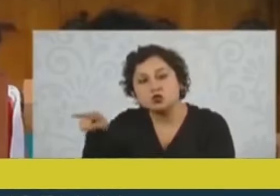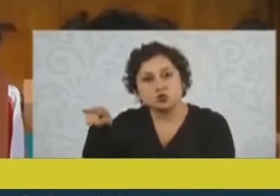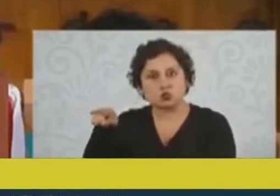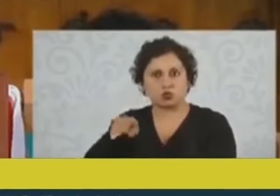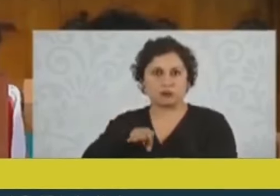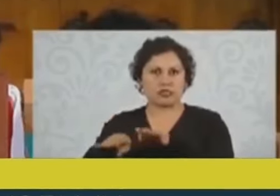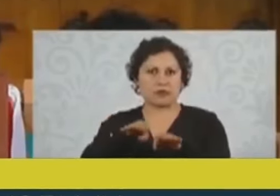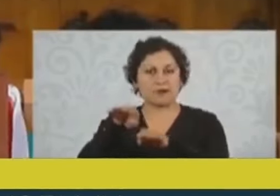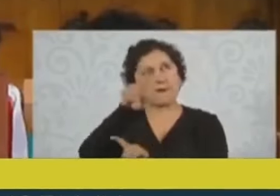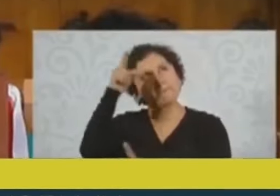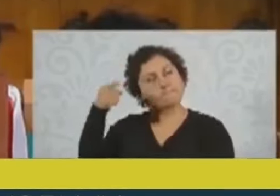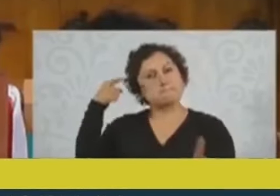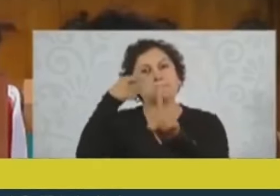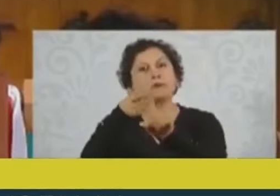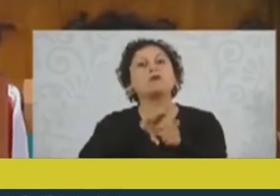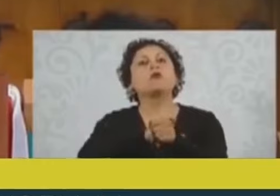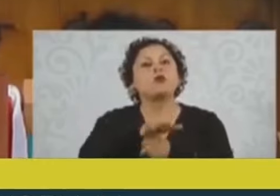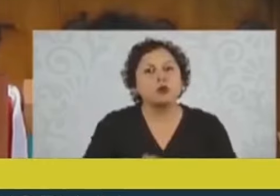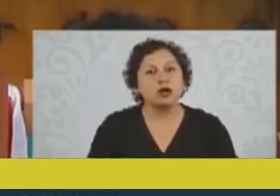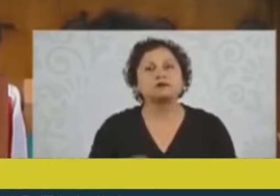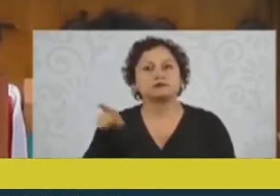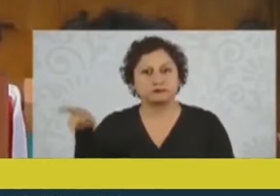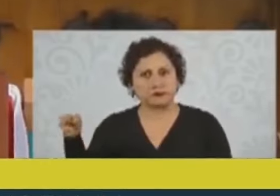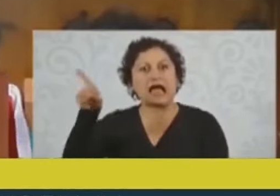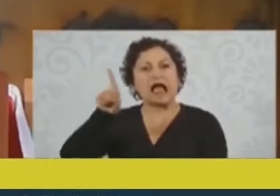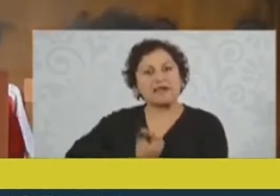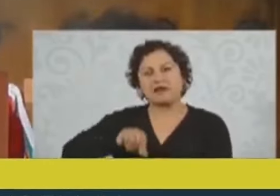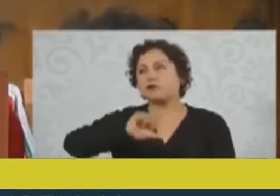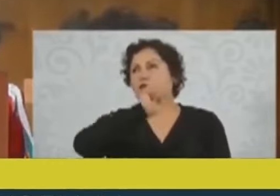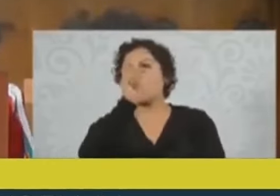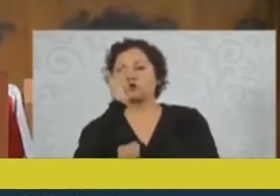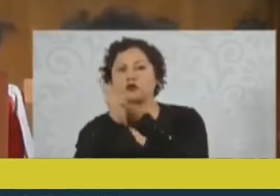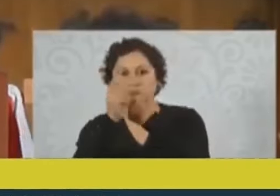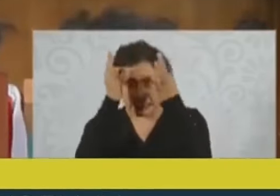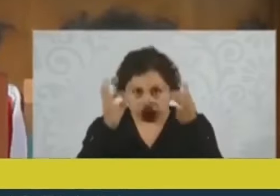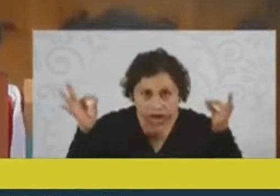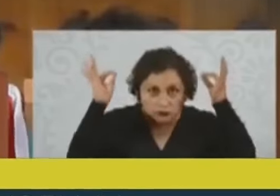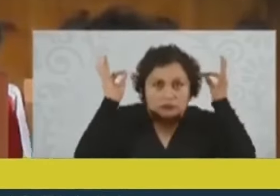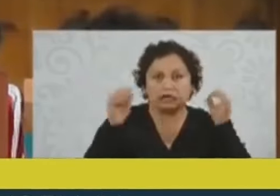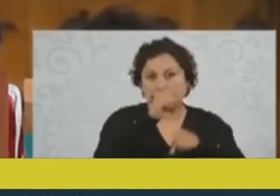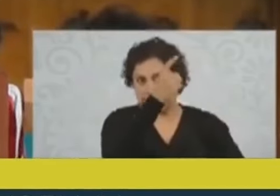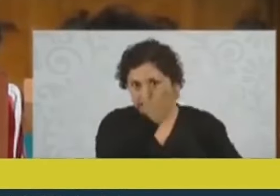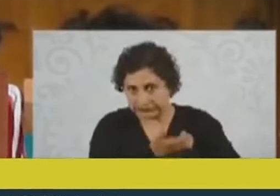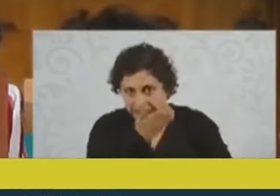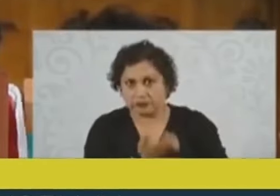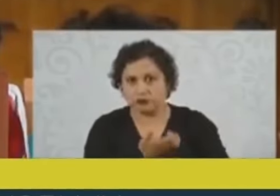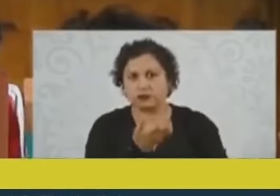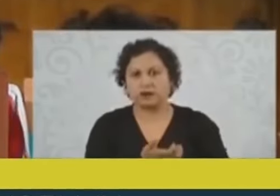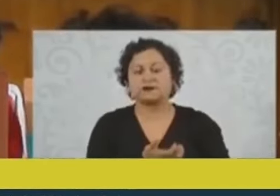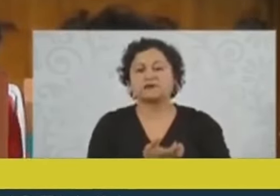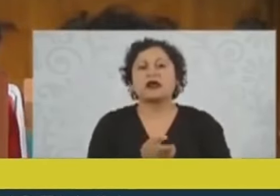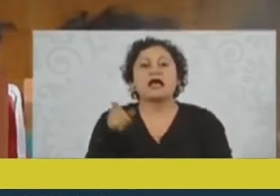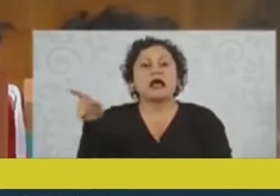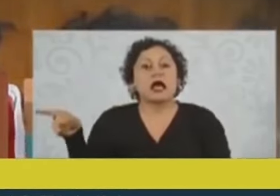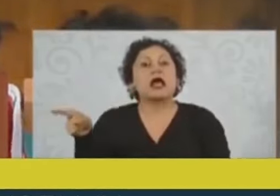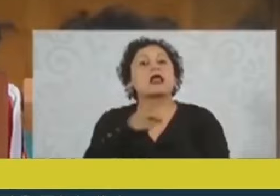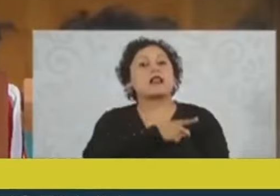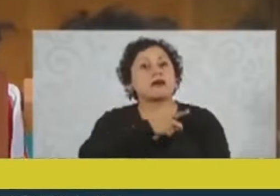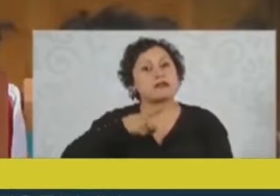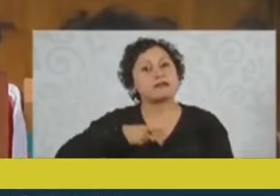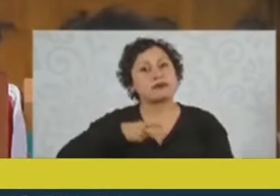I gave to the Secretary of Foreign Affairs the task to take care of the